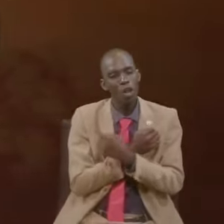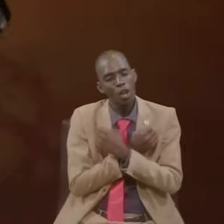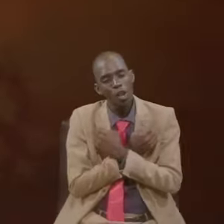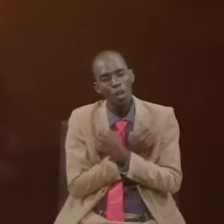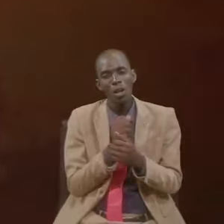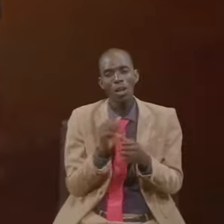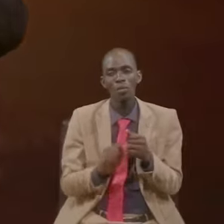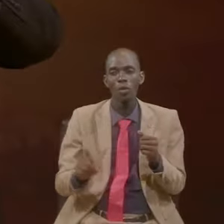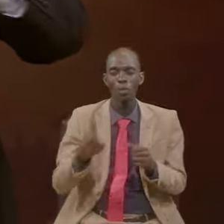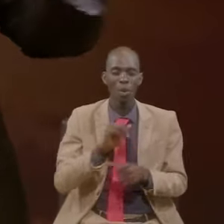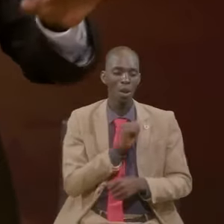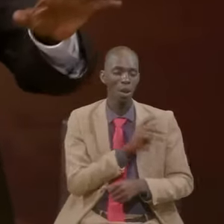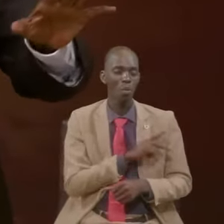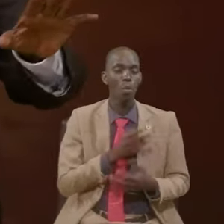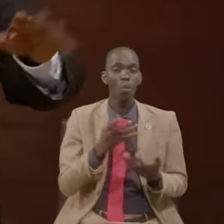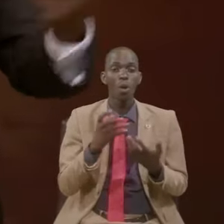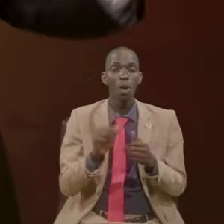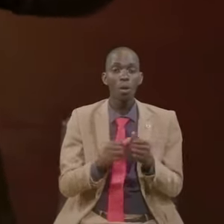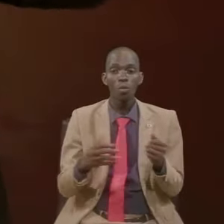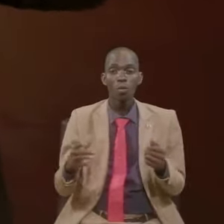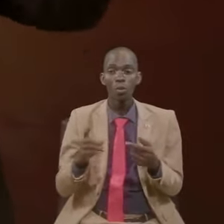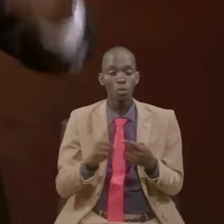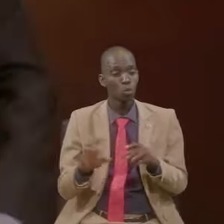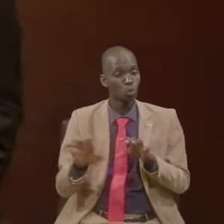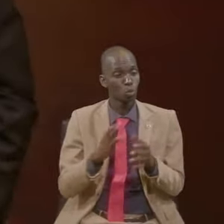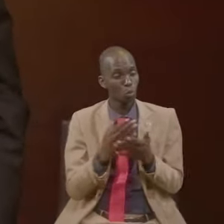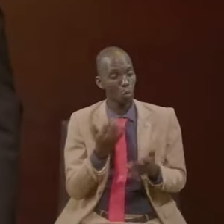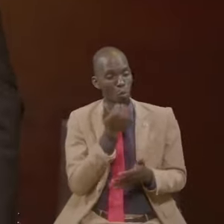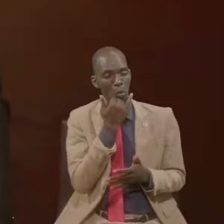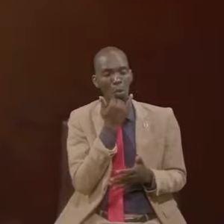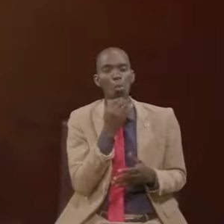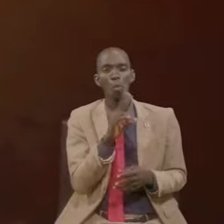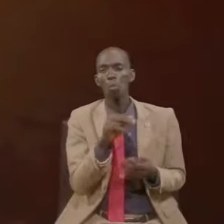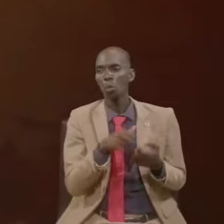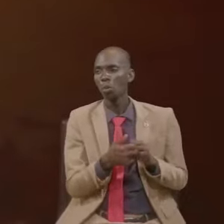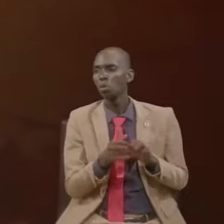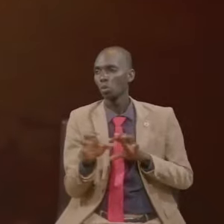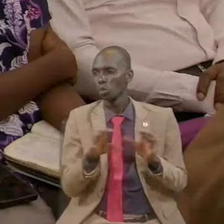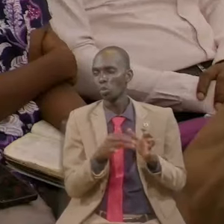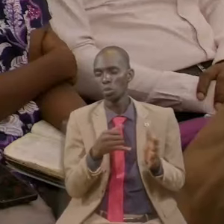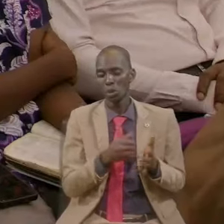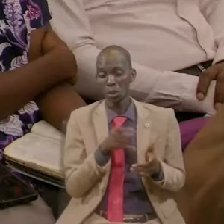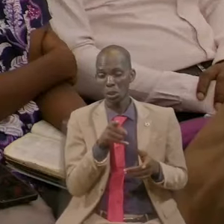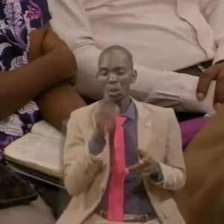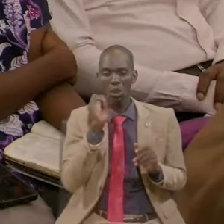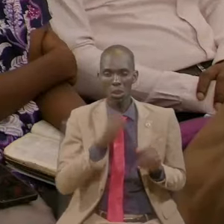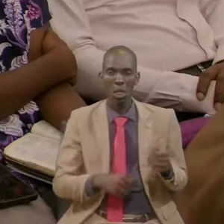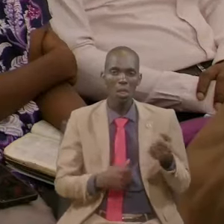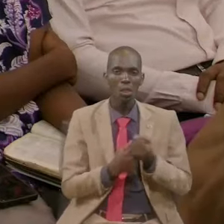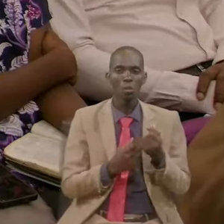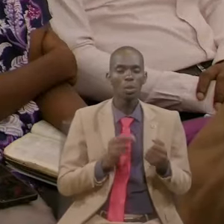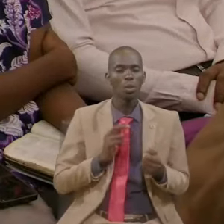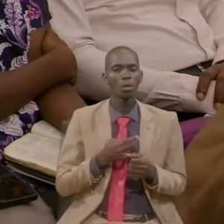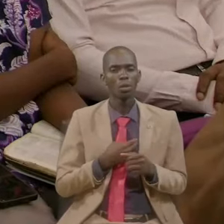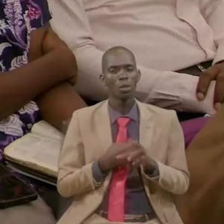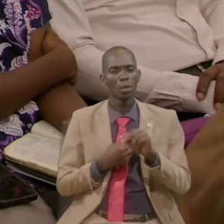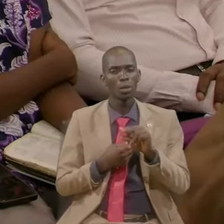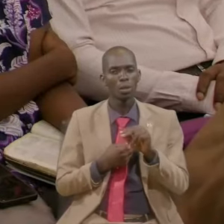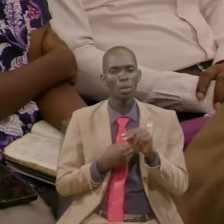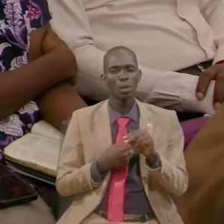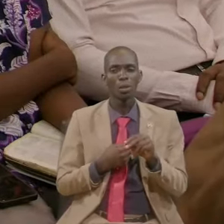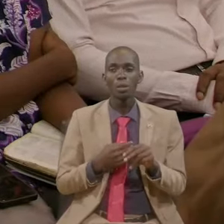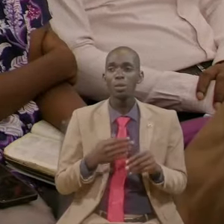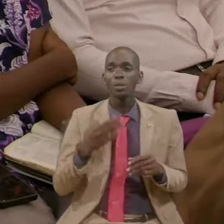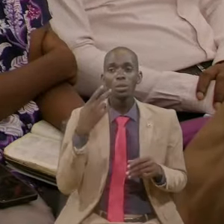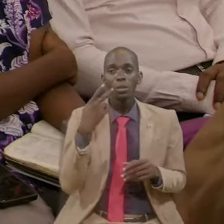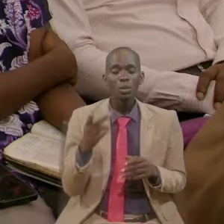appreciates. Want anybody to do anything wrong, call him. He'll do it for us. People, pleasers will